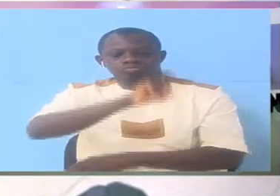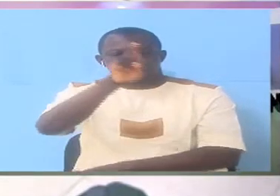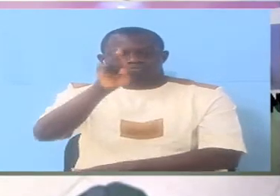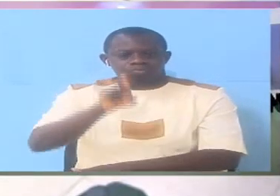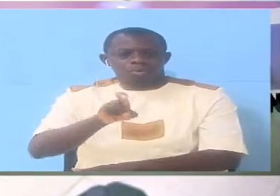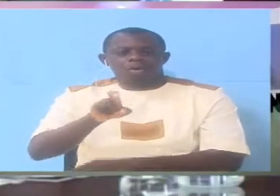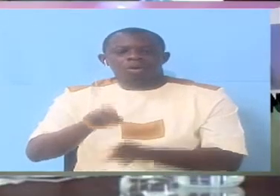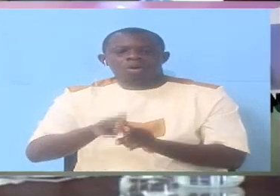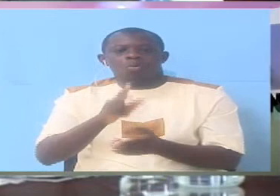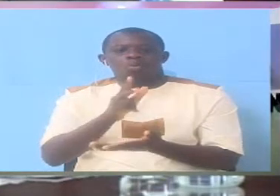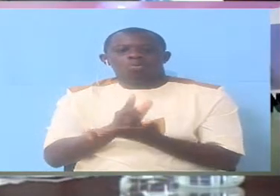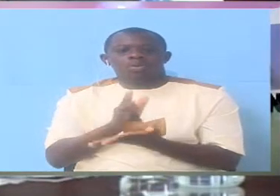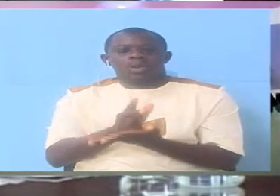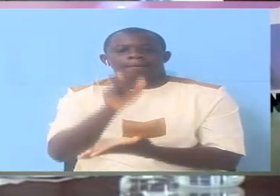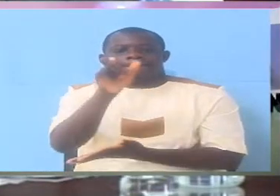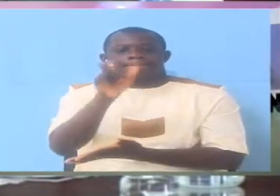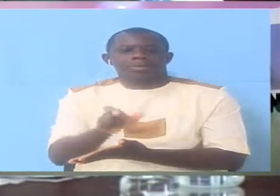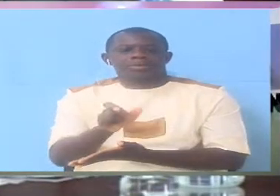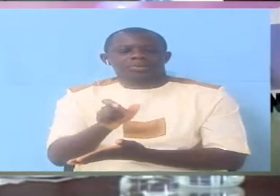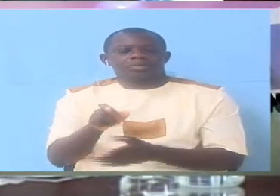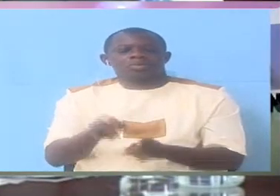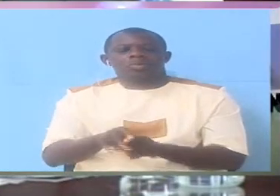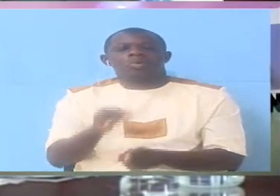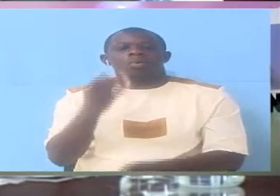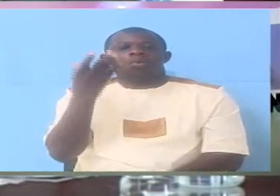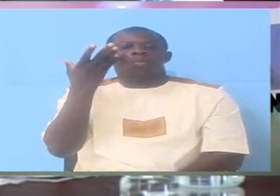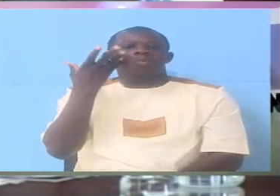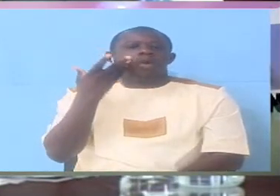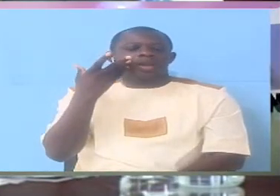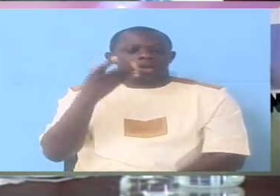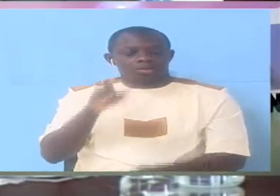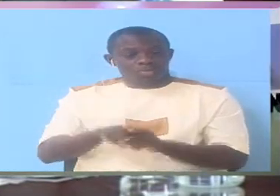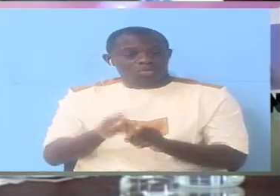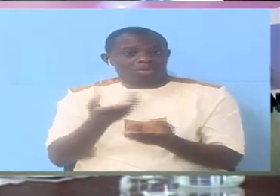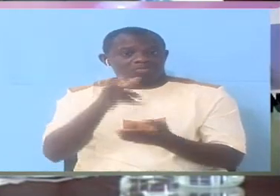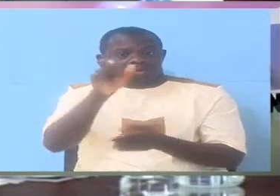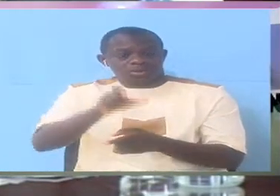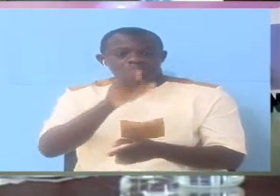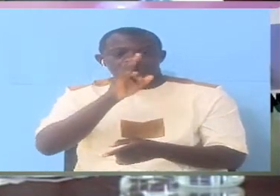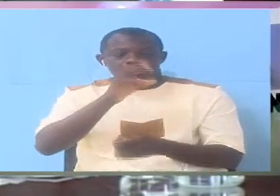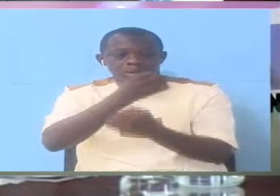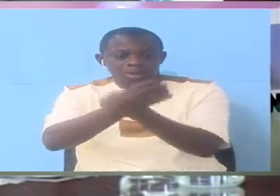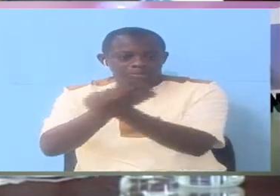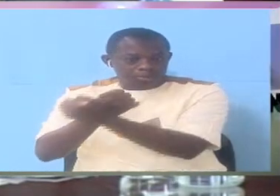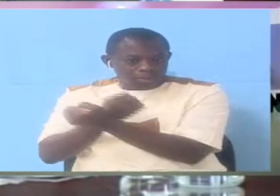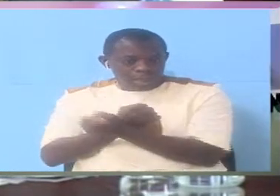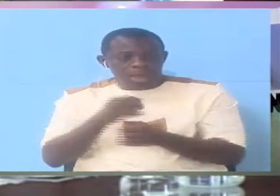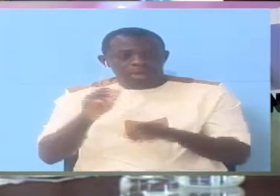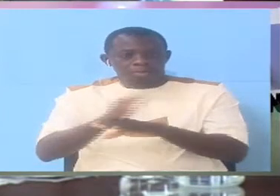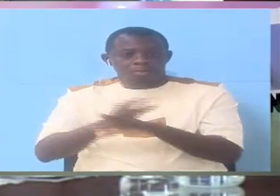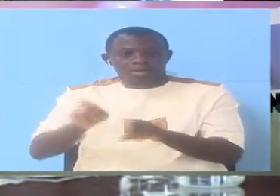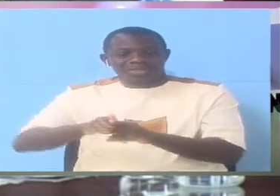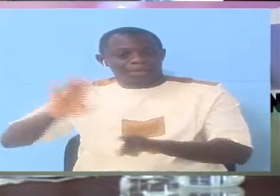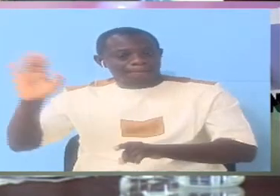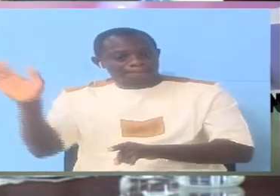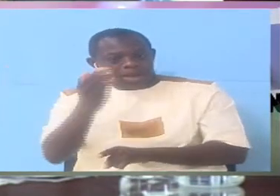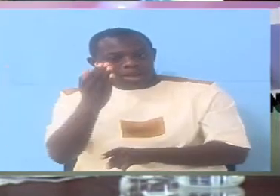questions. Witness, when the detainees or the captives were being slapped and